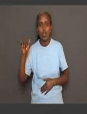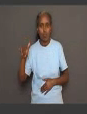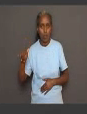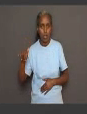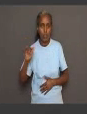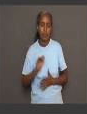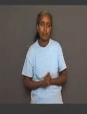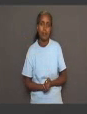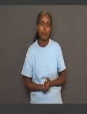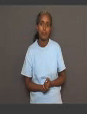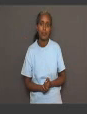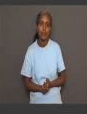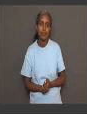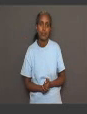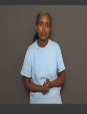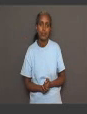y.